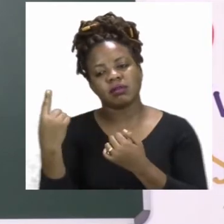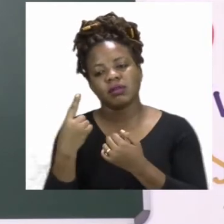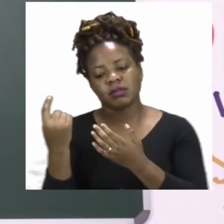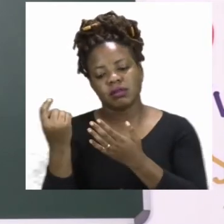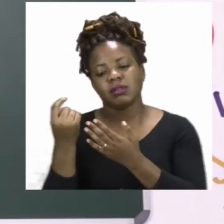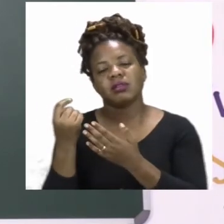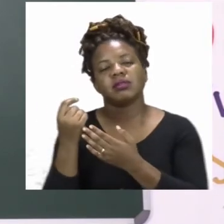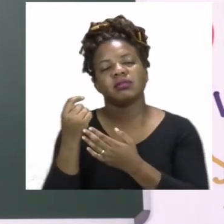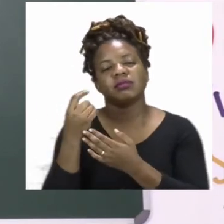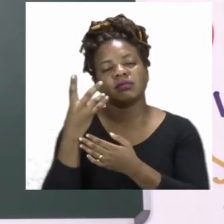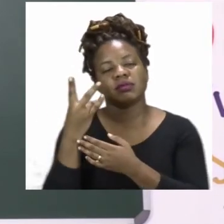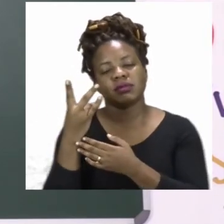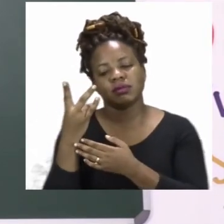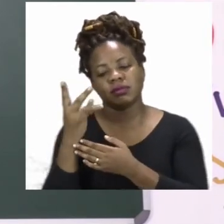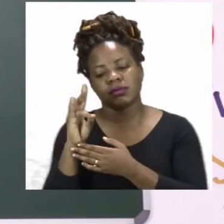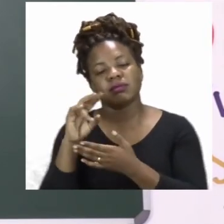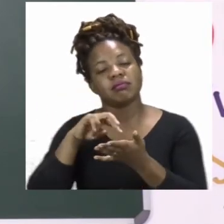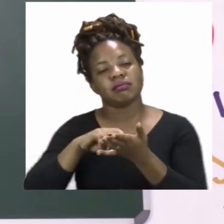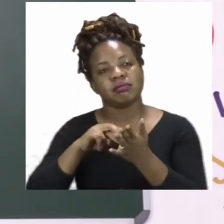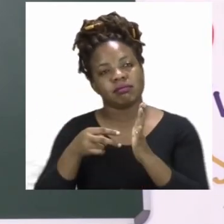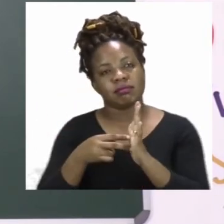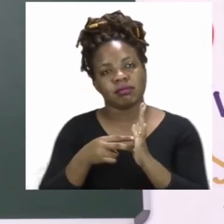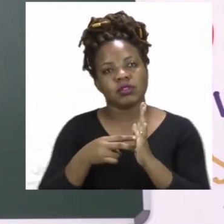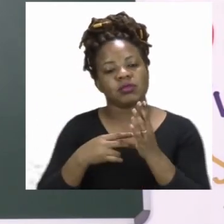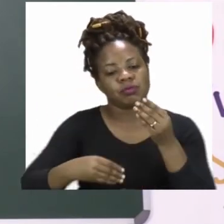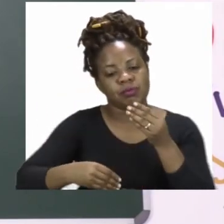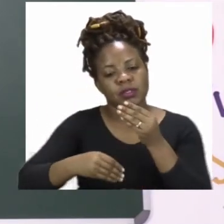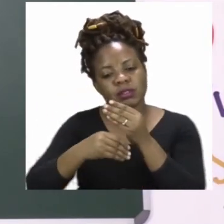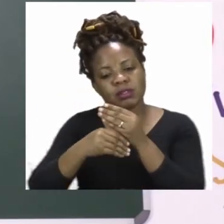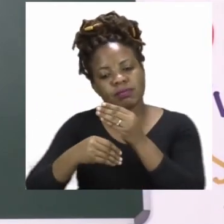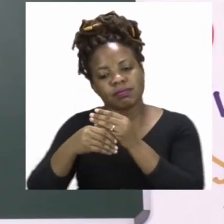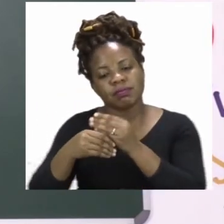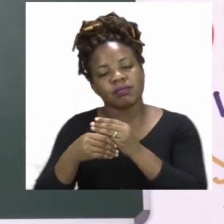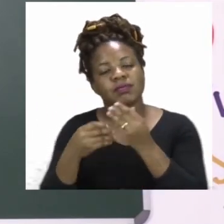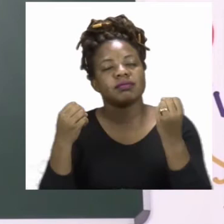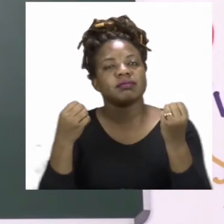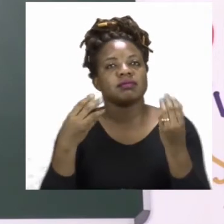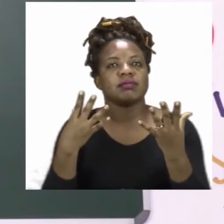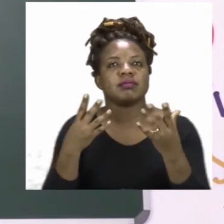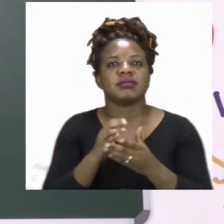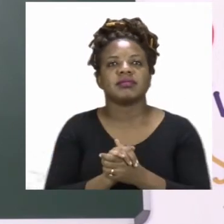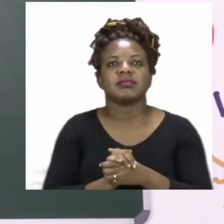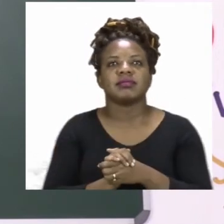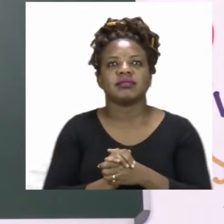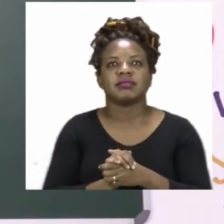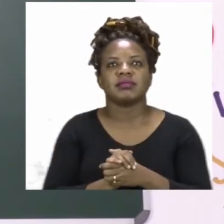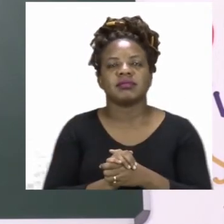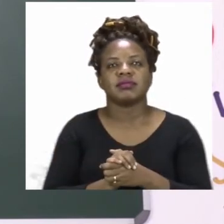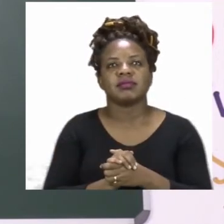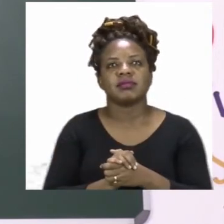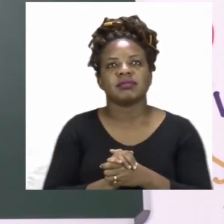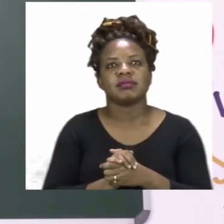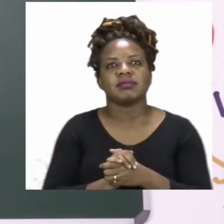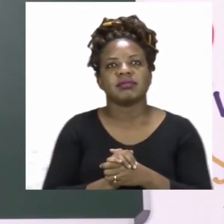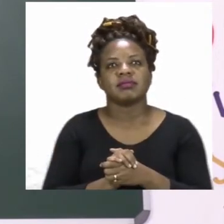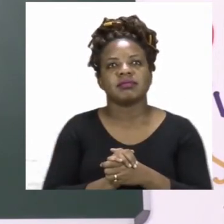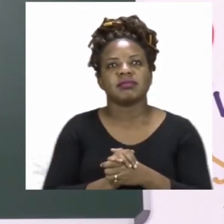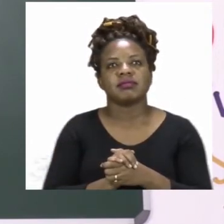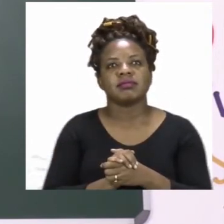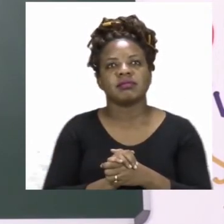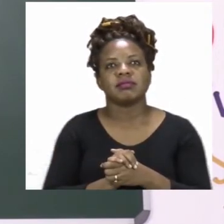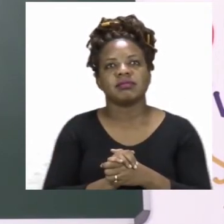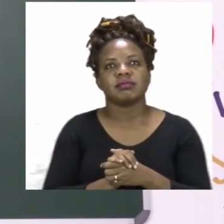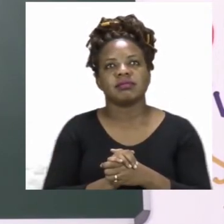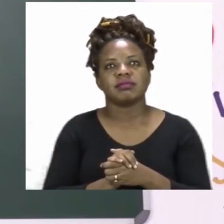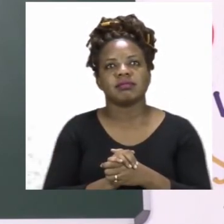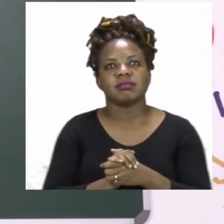were added as the letters that we need. Let's see how many more we need to write. So we